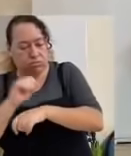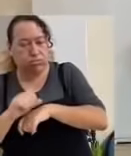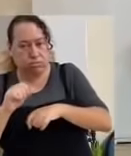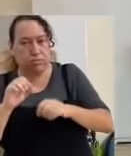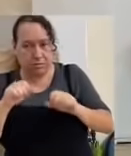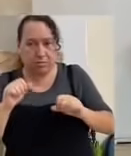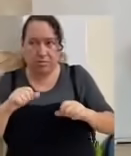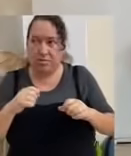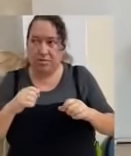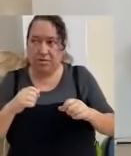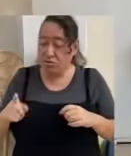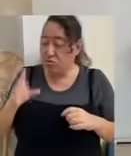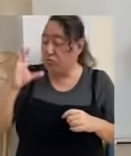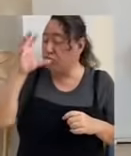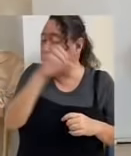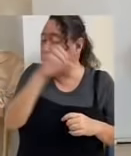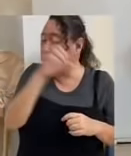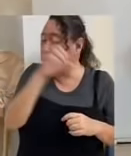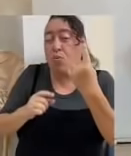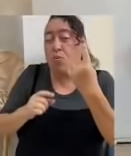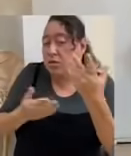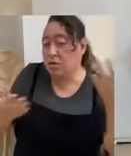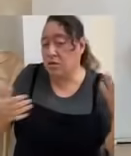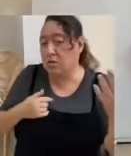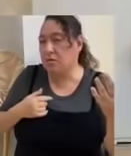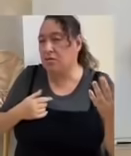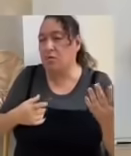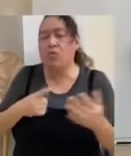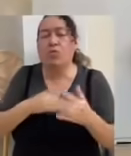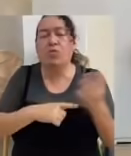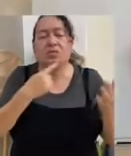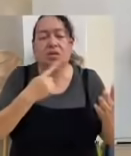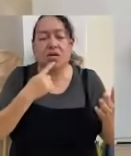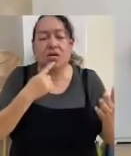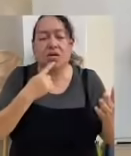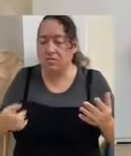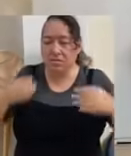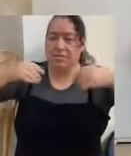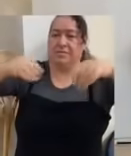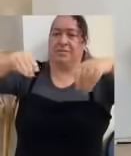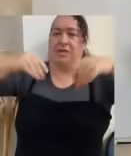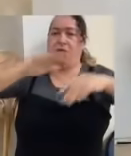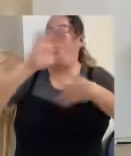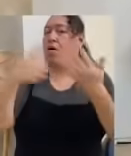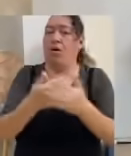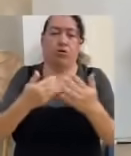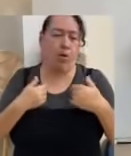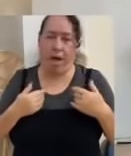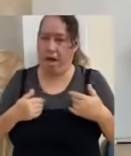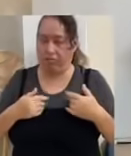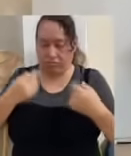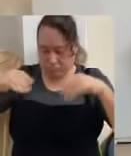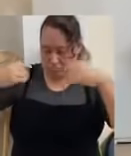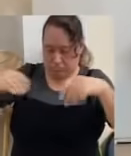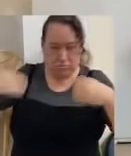thing. What is it? And then he says, go and sell what you have and give to the poor.